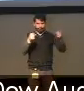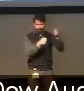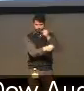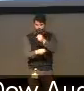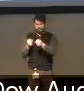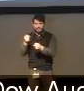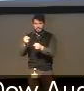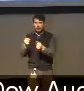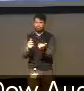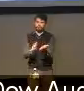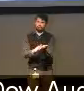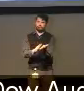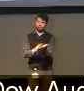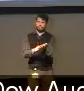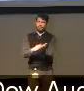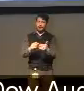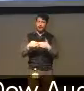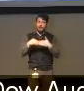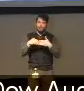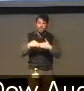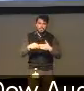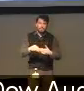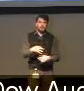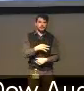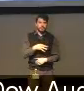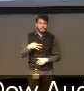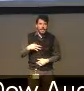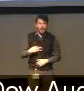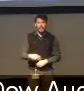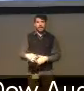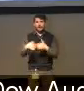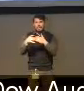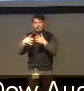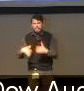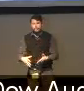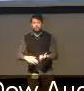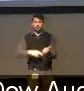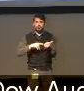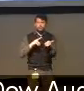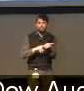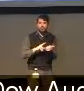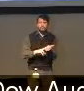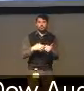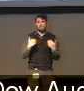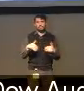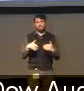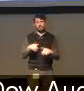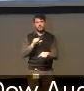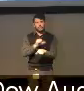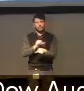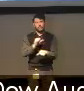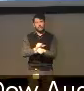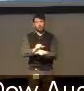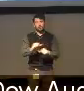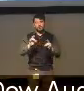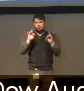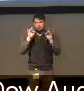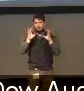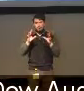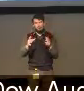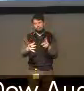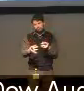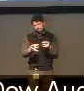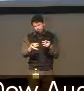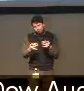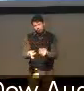the unit leaders, all of the nurses. They really came together and worked well as an interdisciplinary team to support the